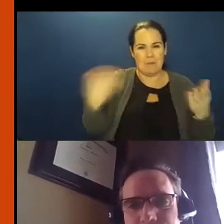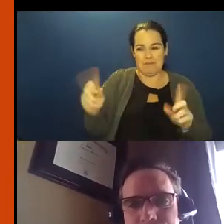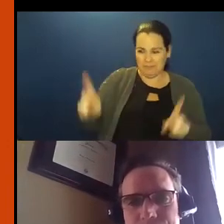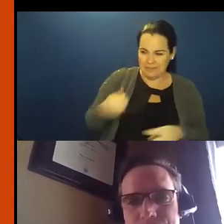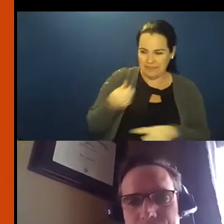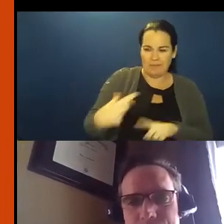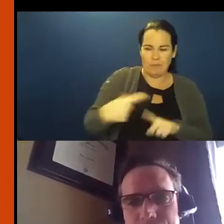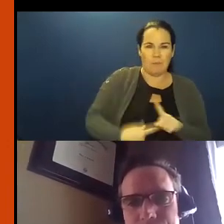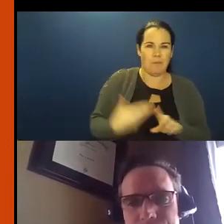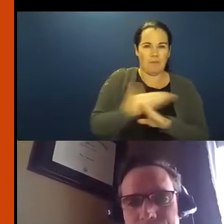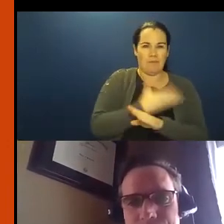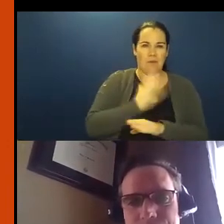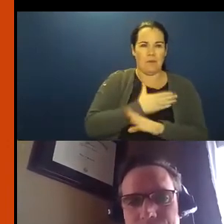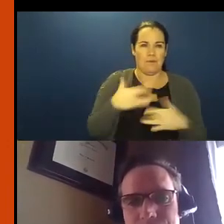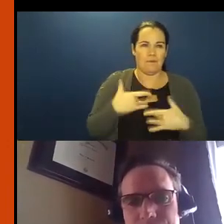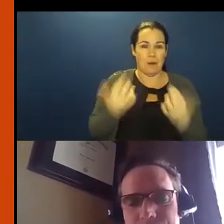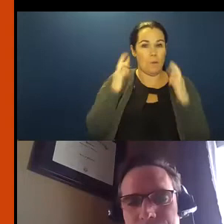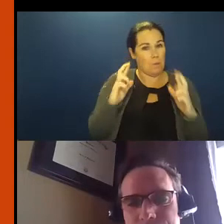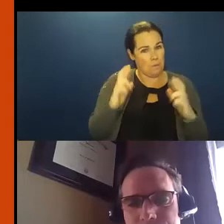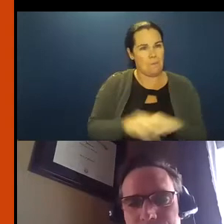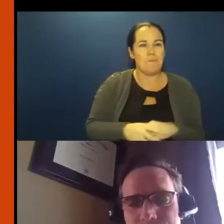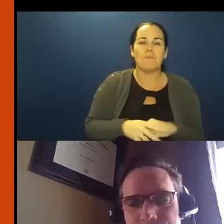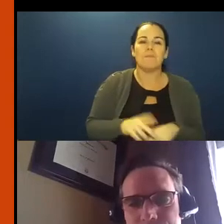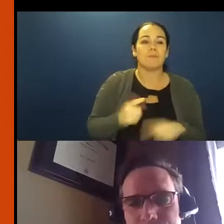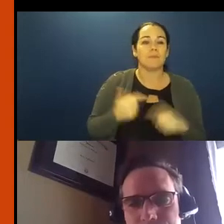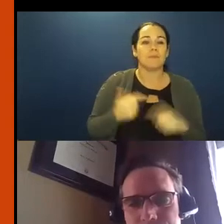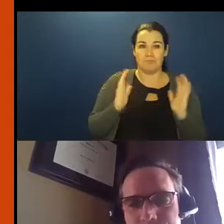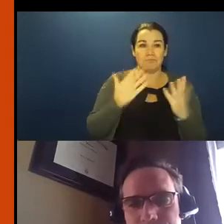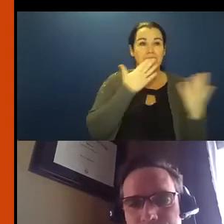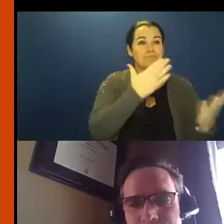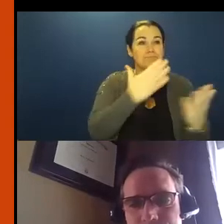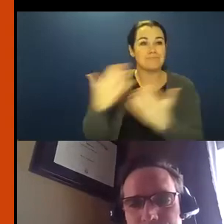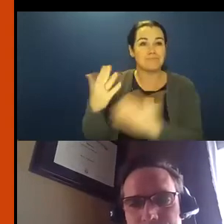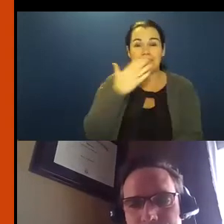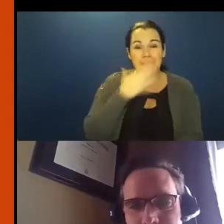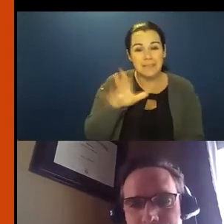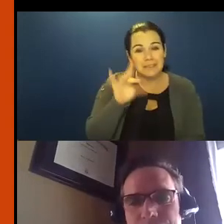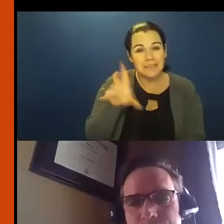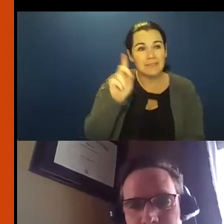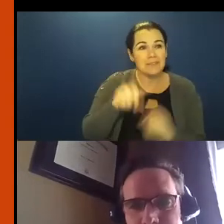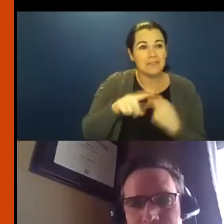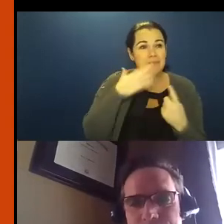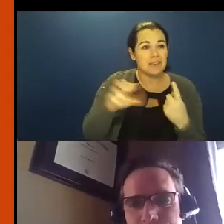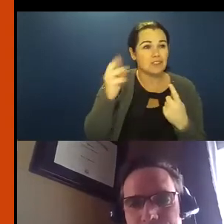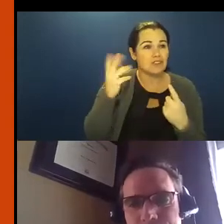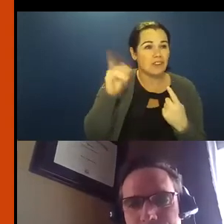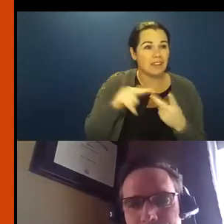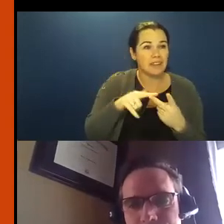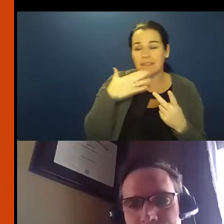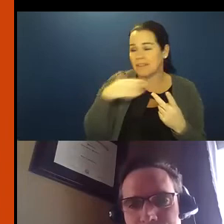quote unquote normal. So I'm going to stop there and thank everybody. Thank you, David. Thank you, Shelly. Thank you, Andre.